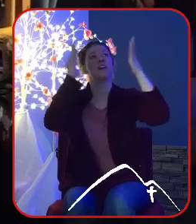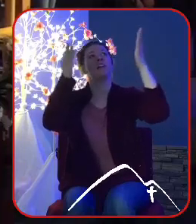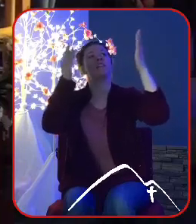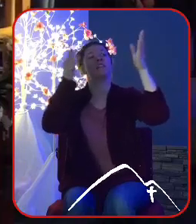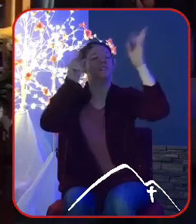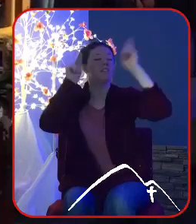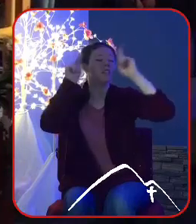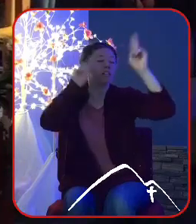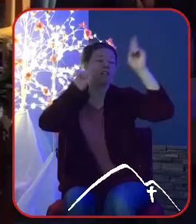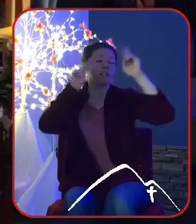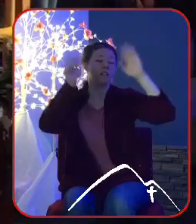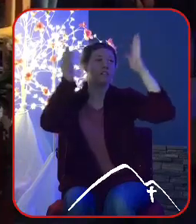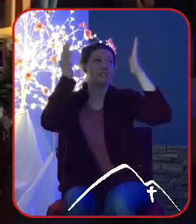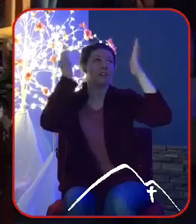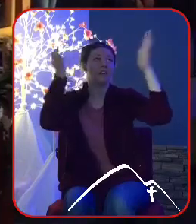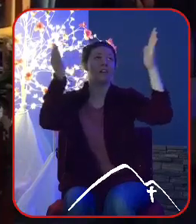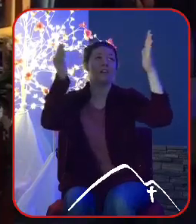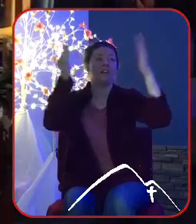Hosanna,